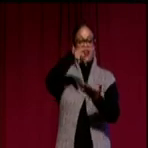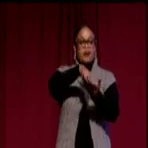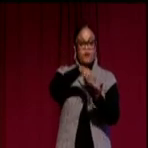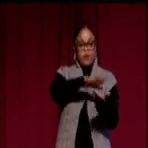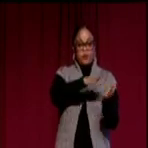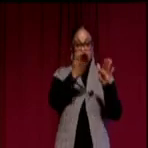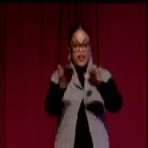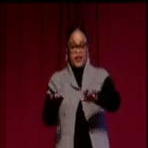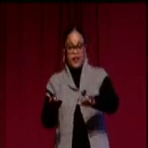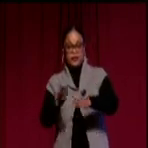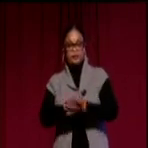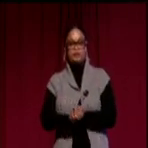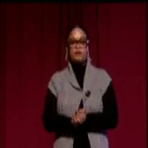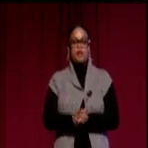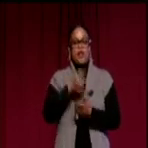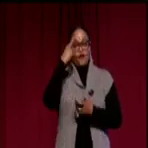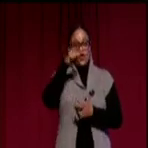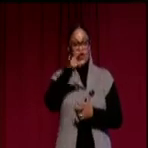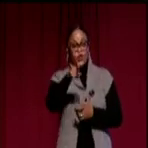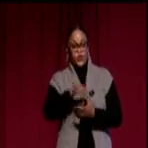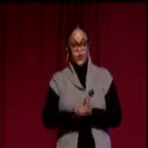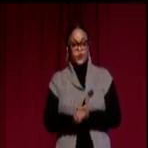dead just for you.